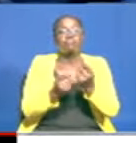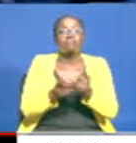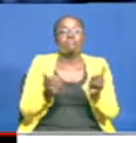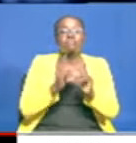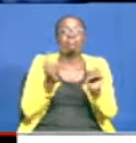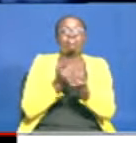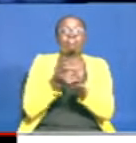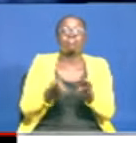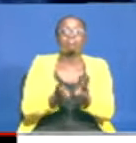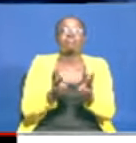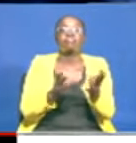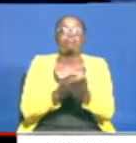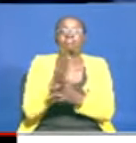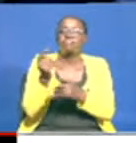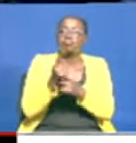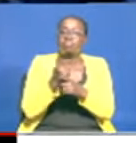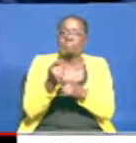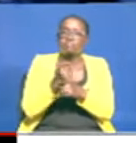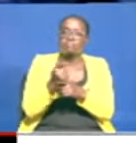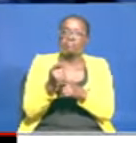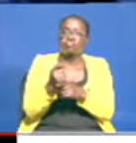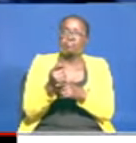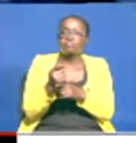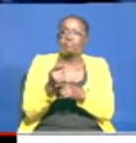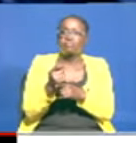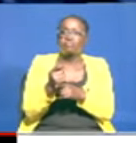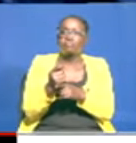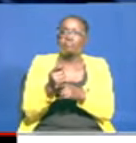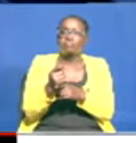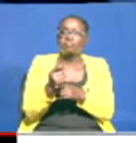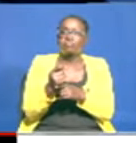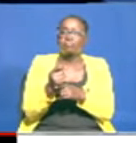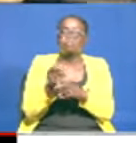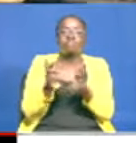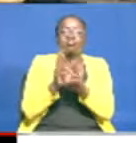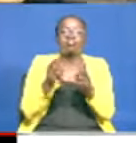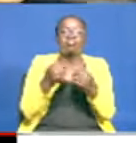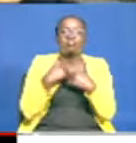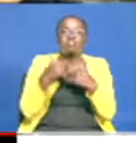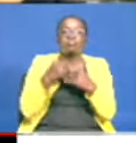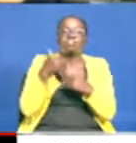through trainings, and we are equipped to handle the forthcoming election.